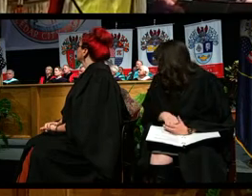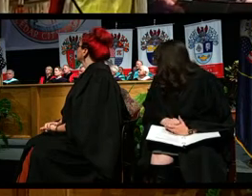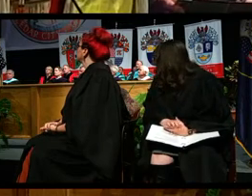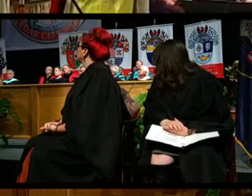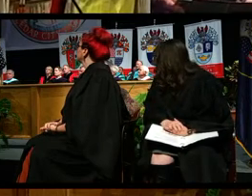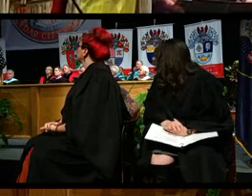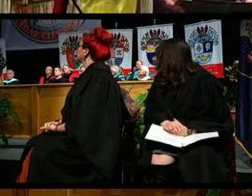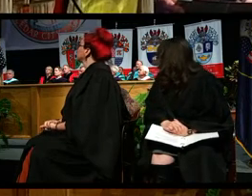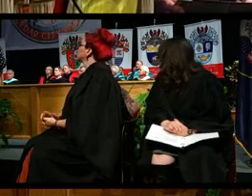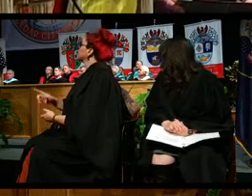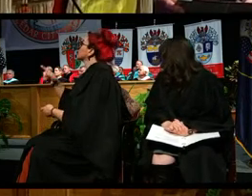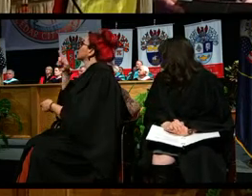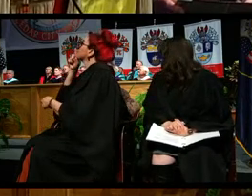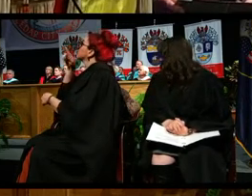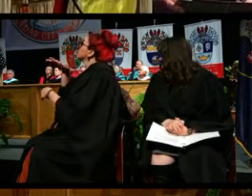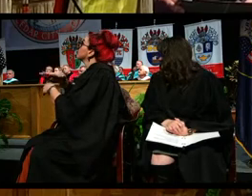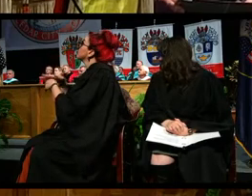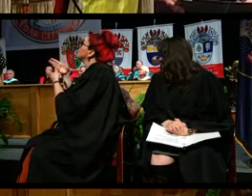I want to bless her, Moan.